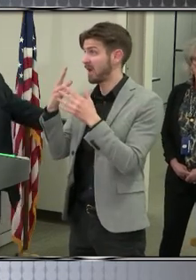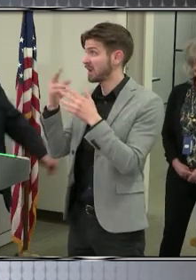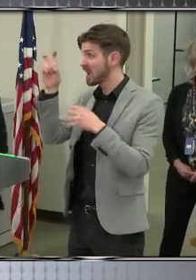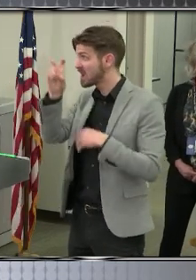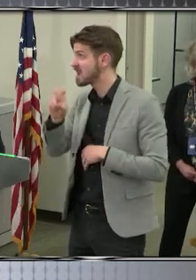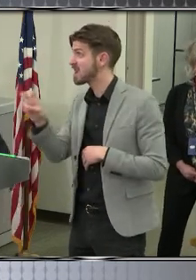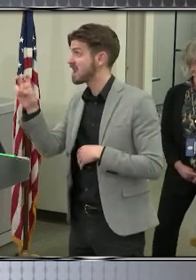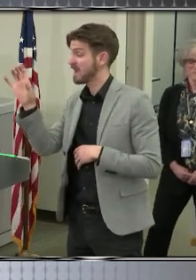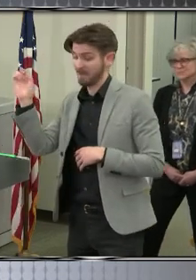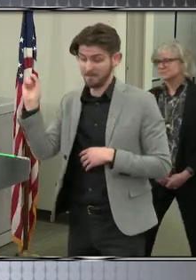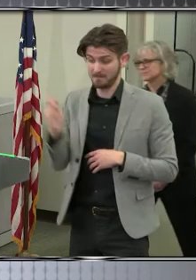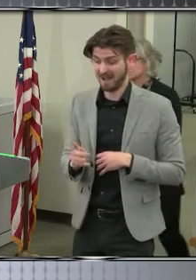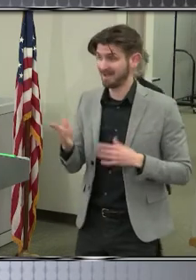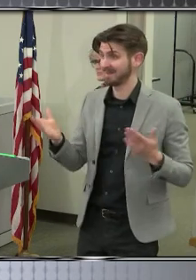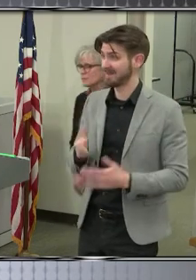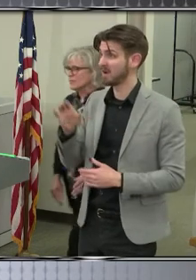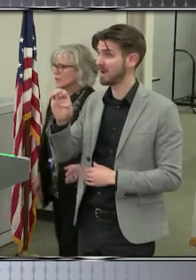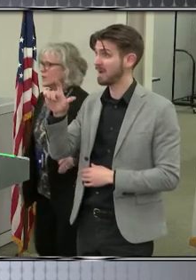Turn that over to the doc.